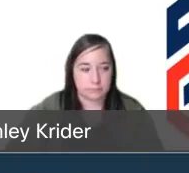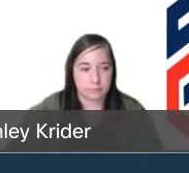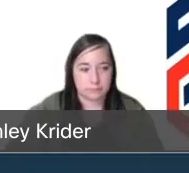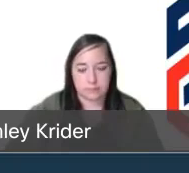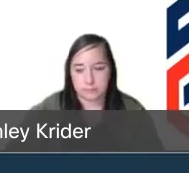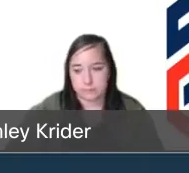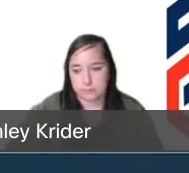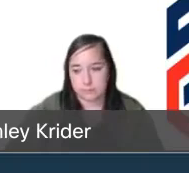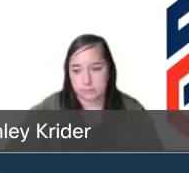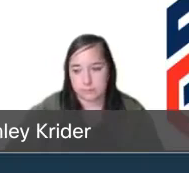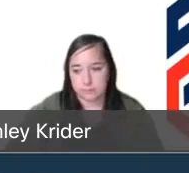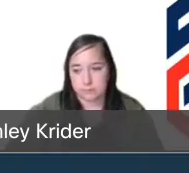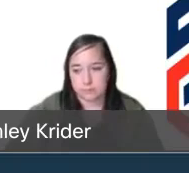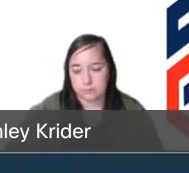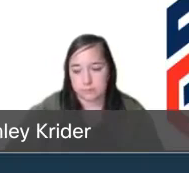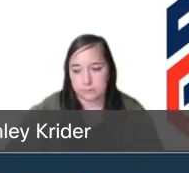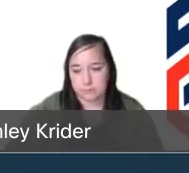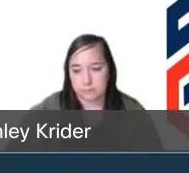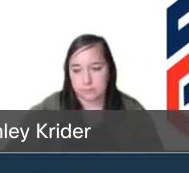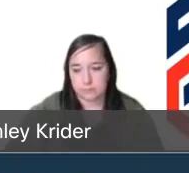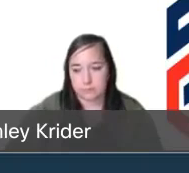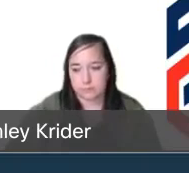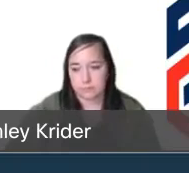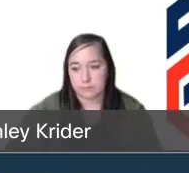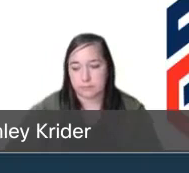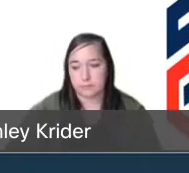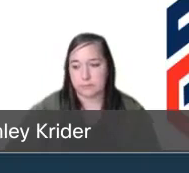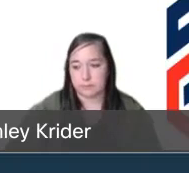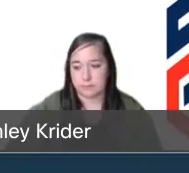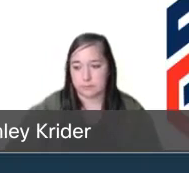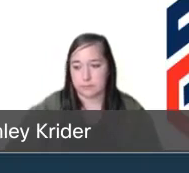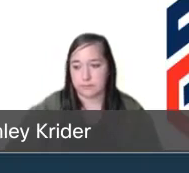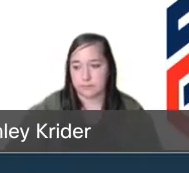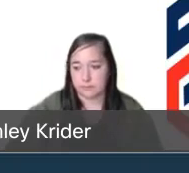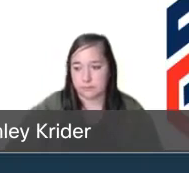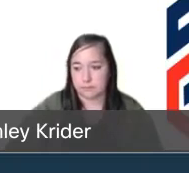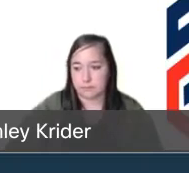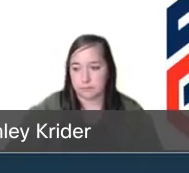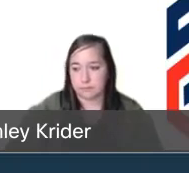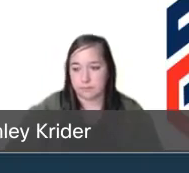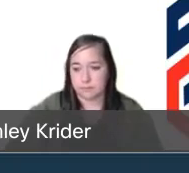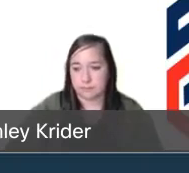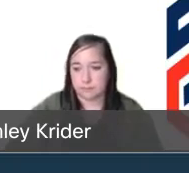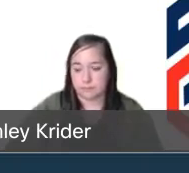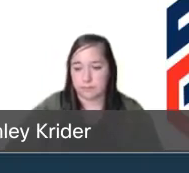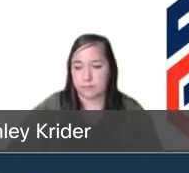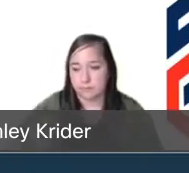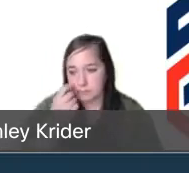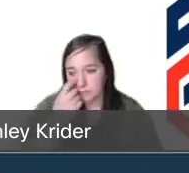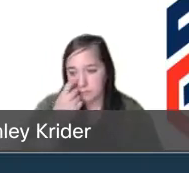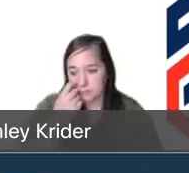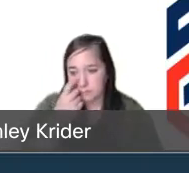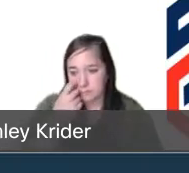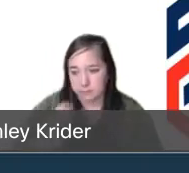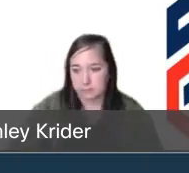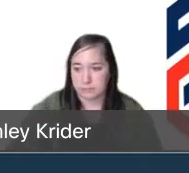with a medication. There's needles, so that's a big deal for us. We plan the day. It's not something